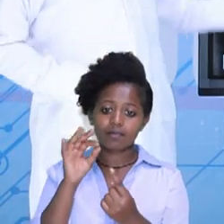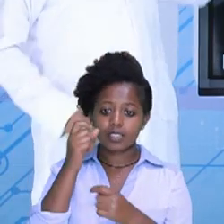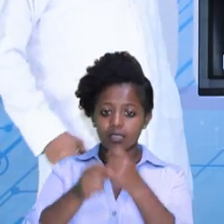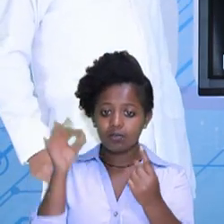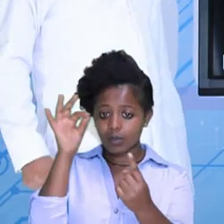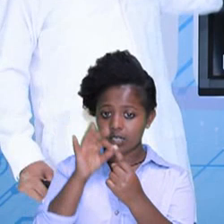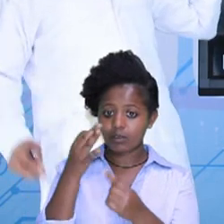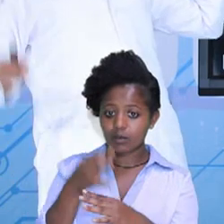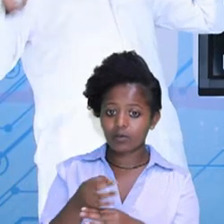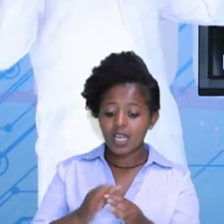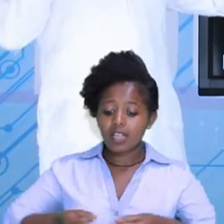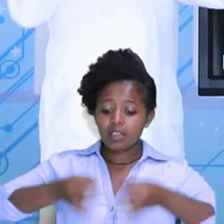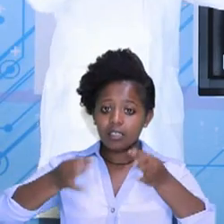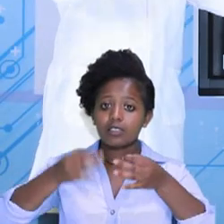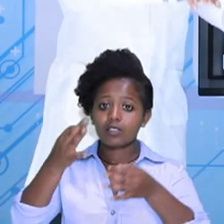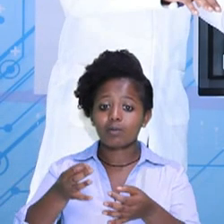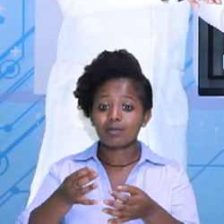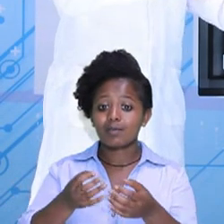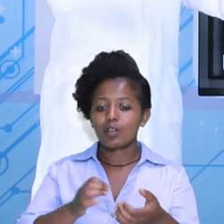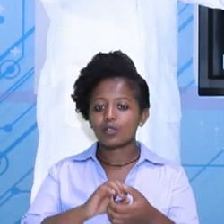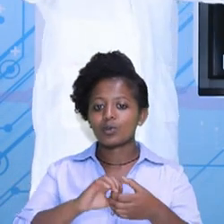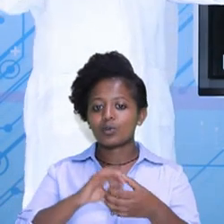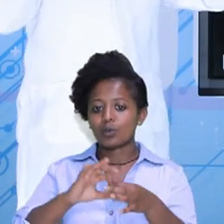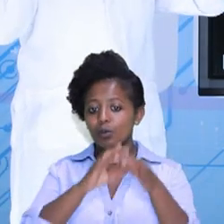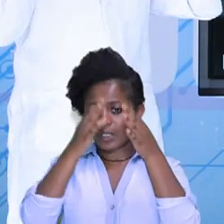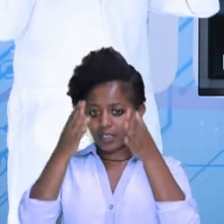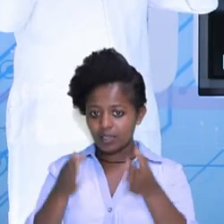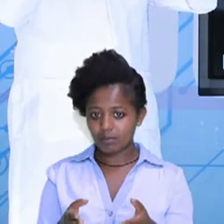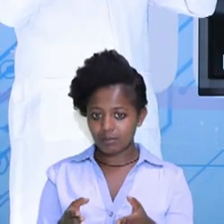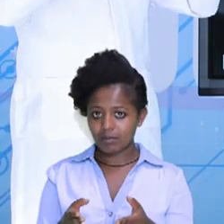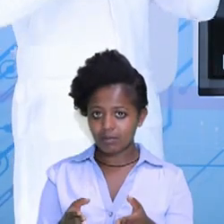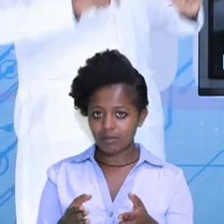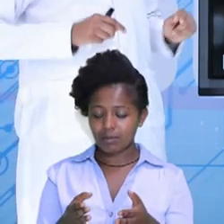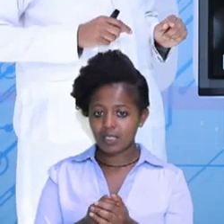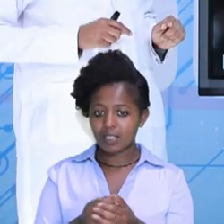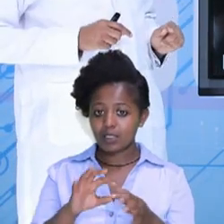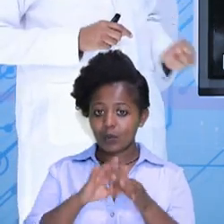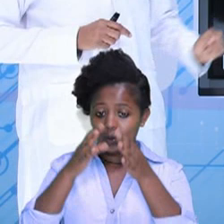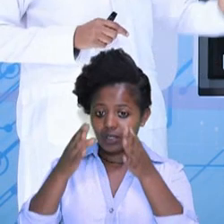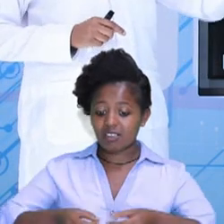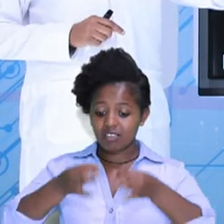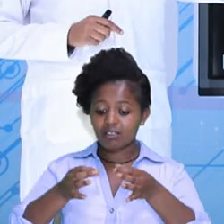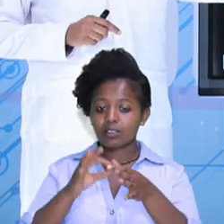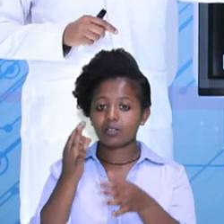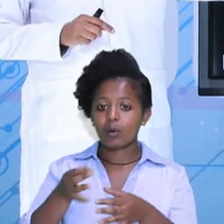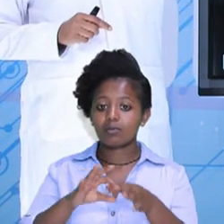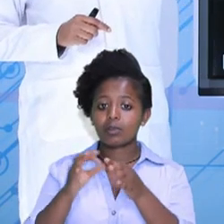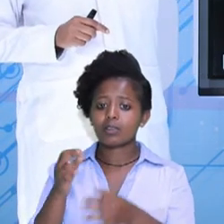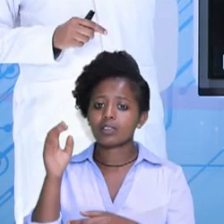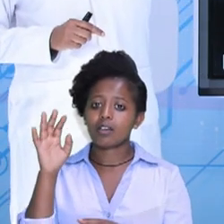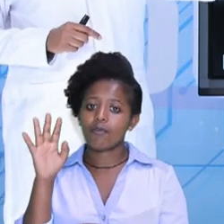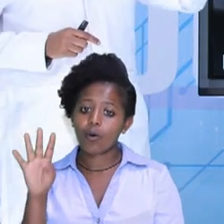as transition to socialism. Transition to socialism. This was the first